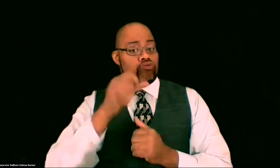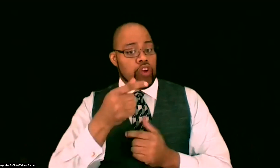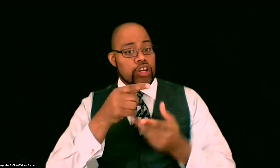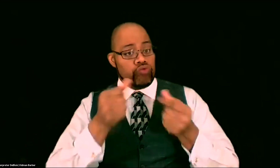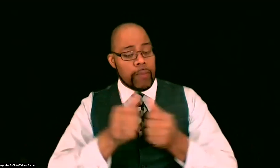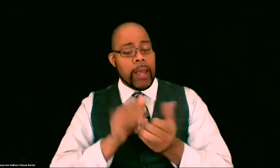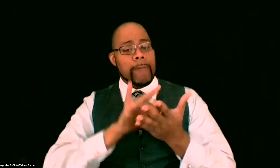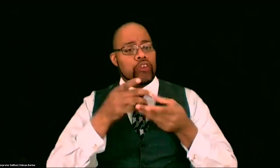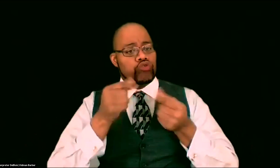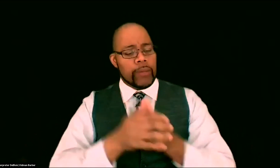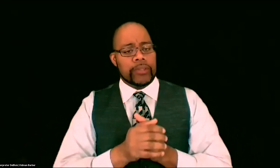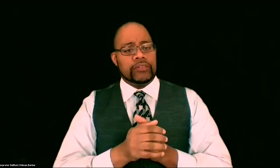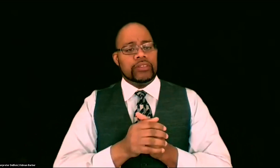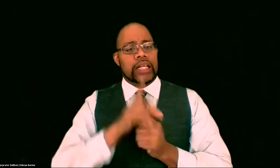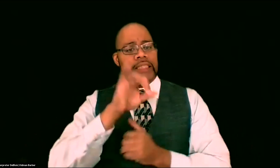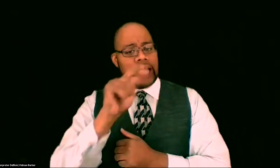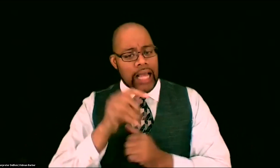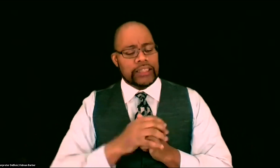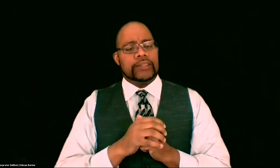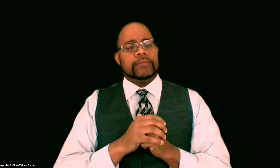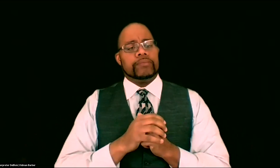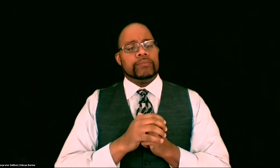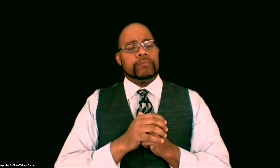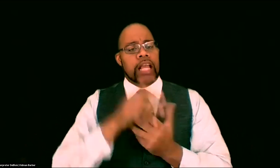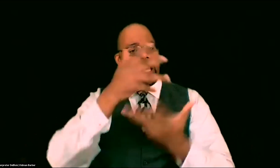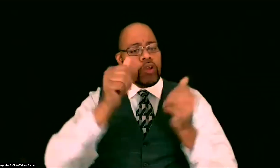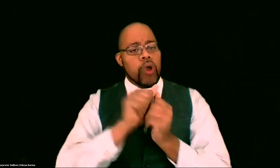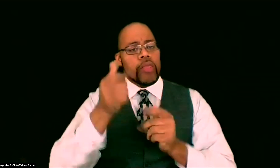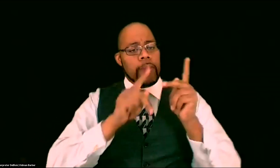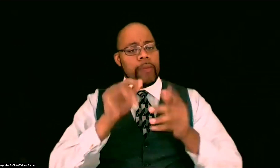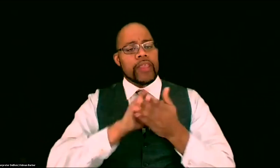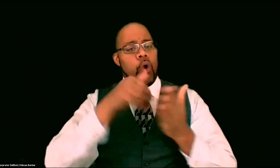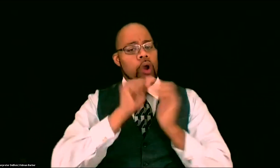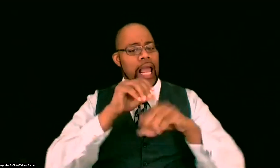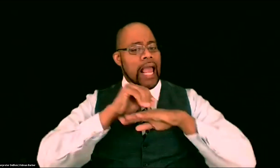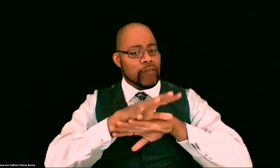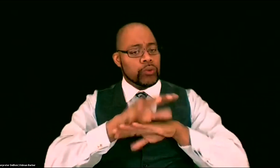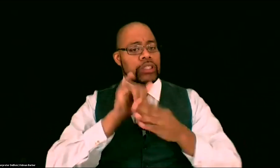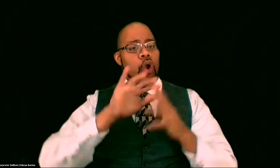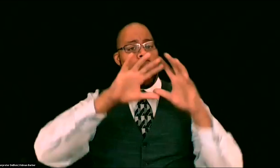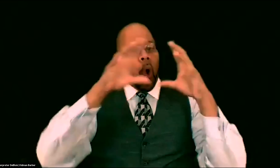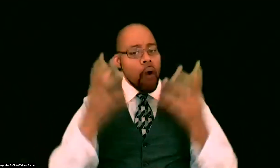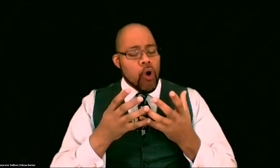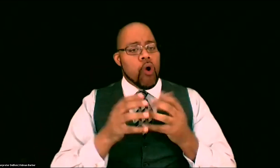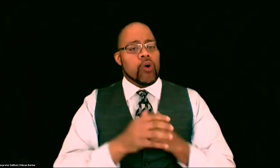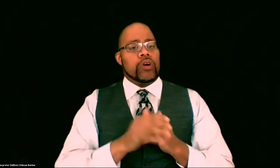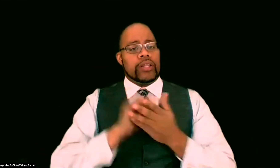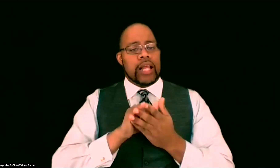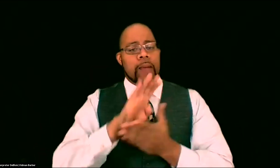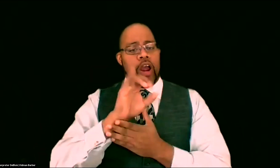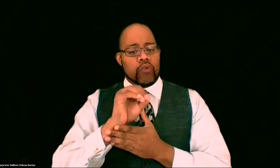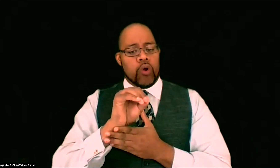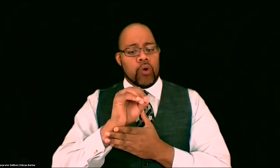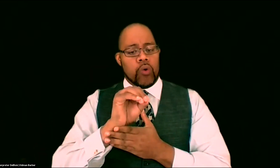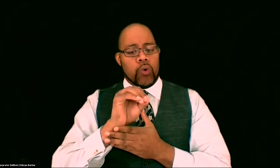general like medical treatments, diets, interactions with other people, those can all influence the overall composition of the microbiota, which